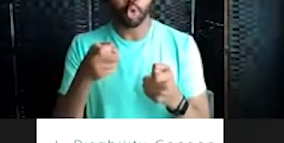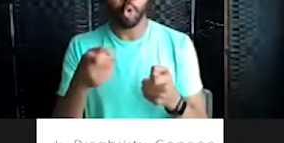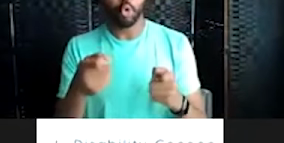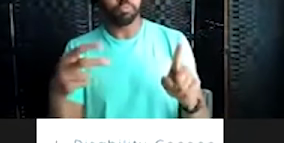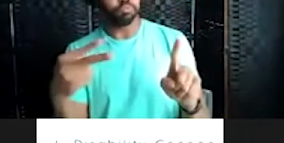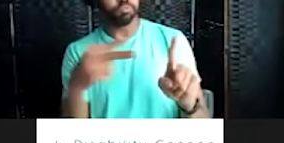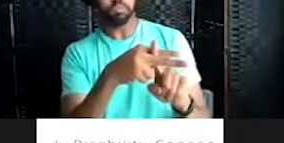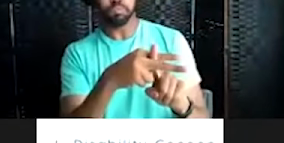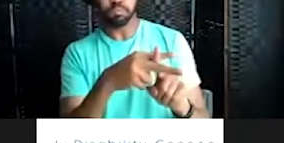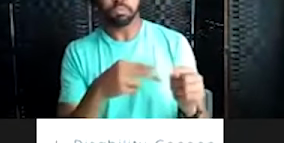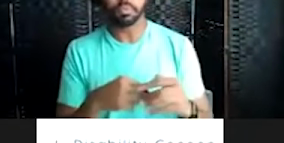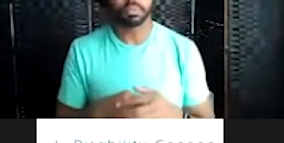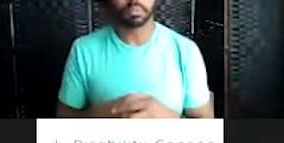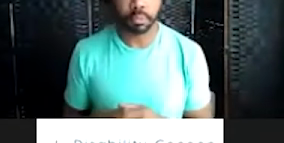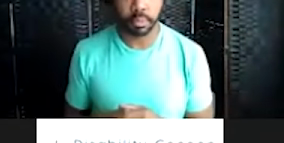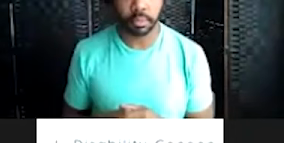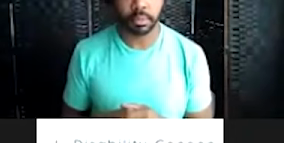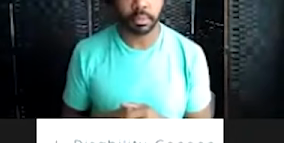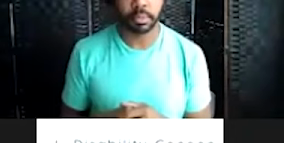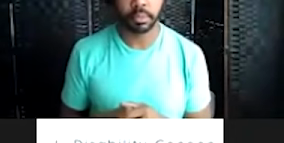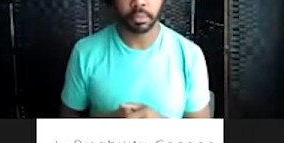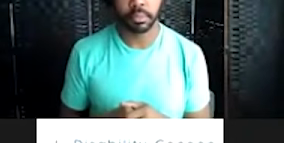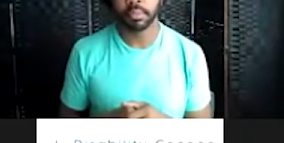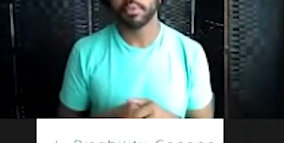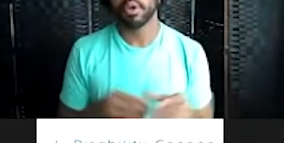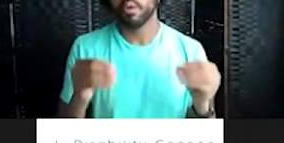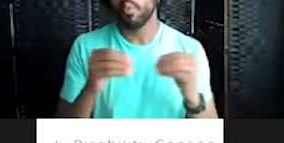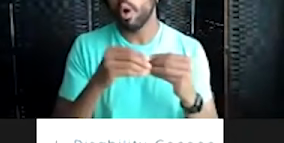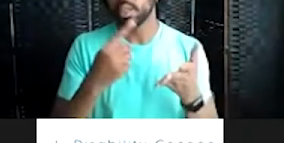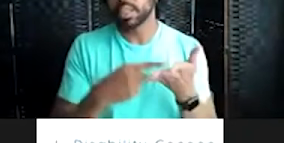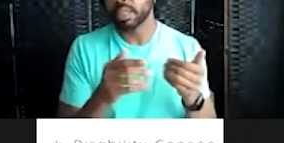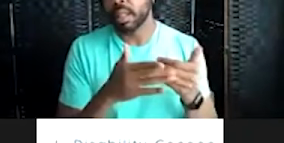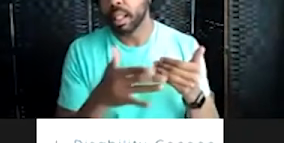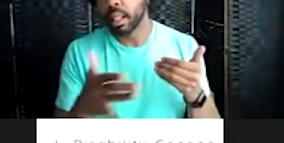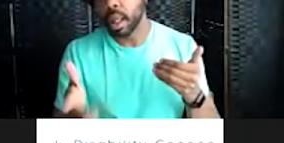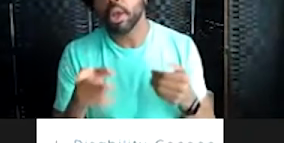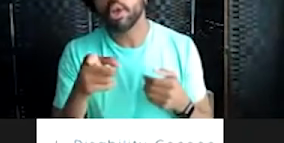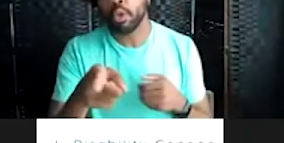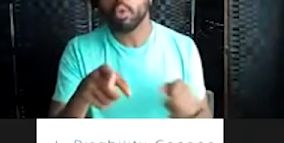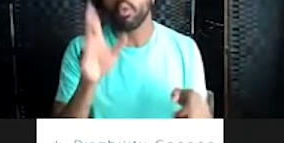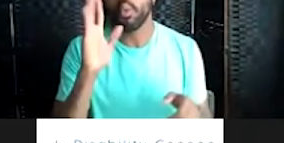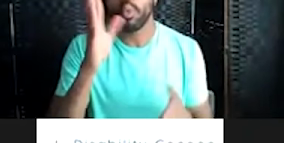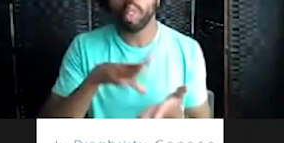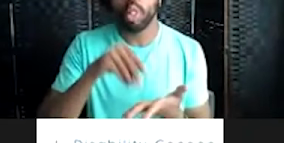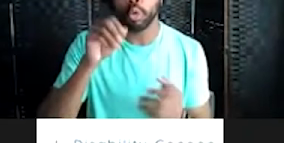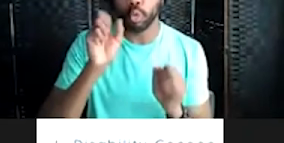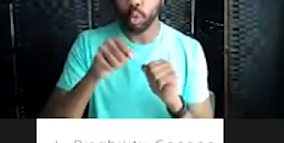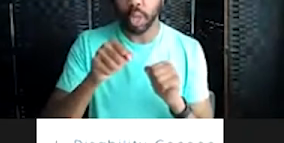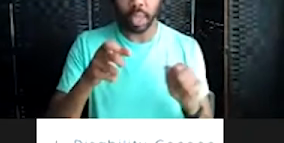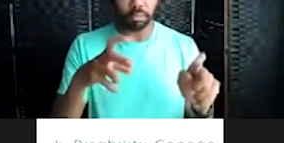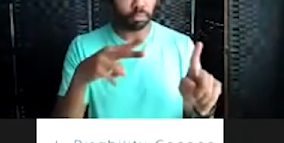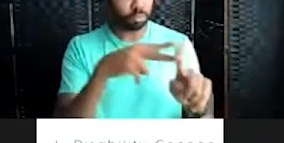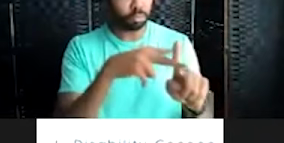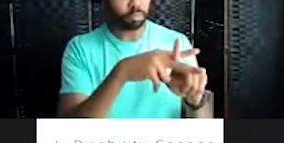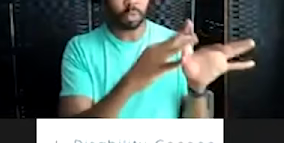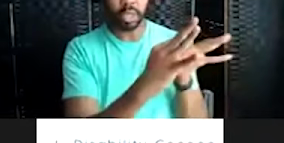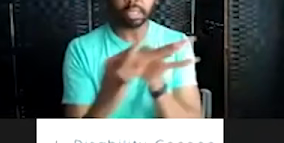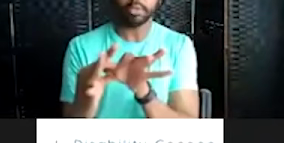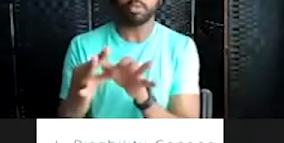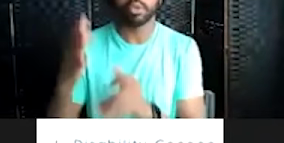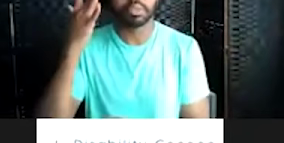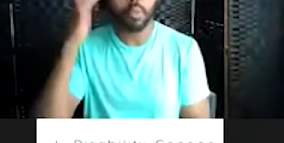along a little bit further today, you'll also learn that we'll be able to pair that with a smart speaker. And